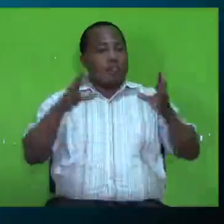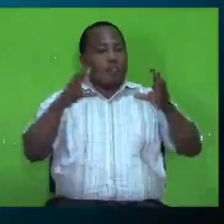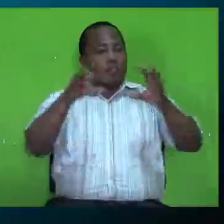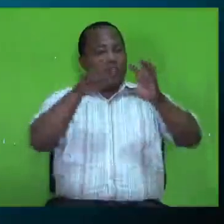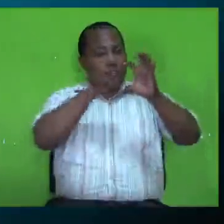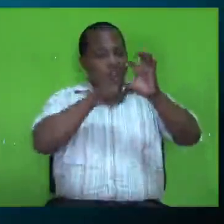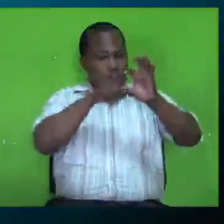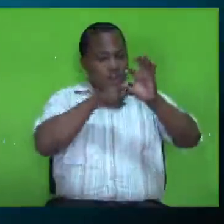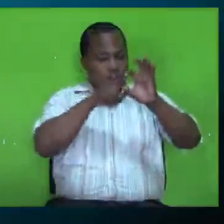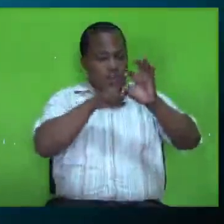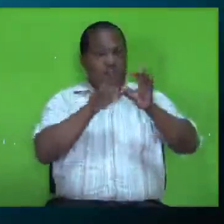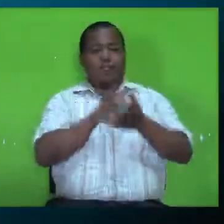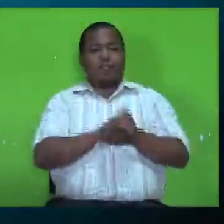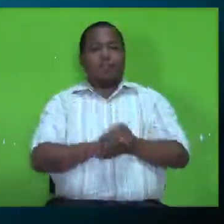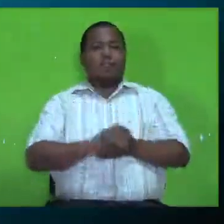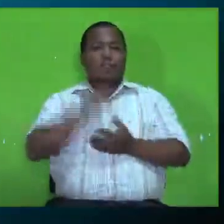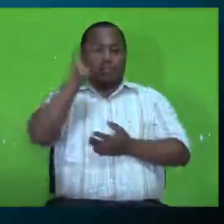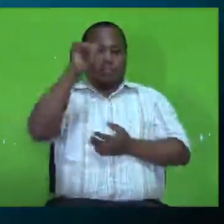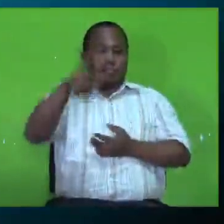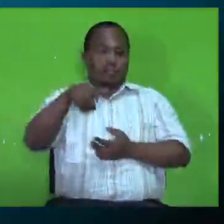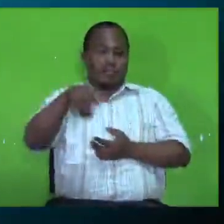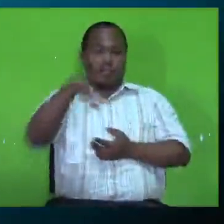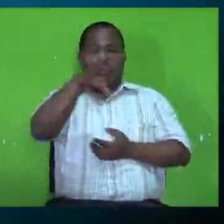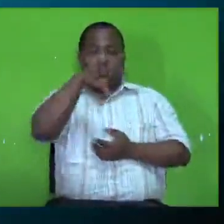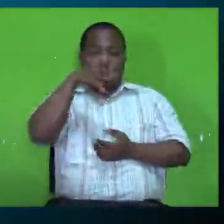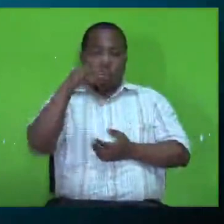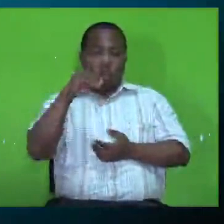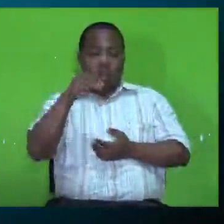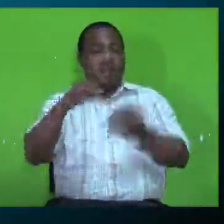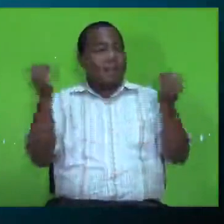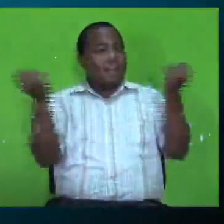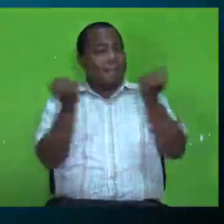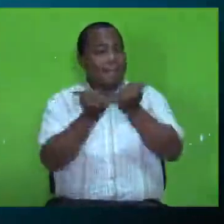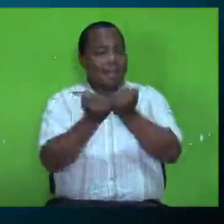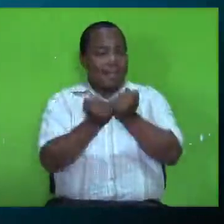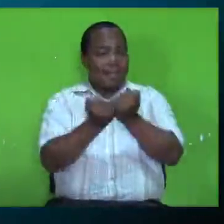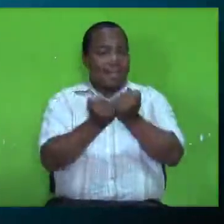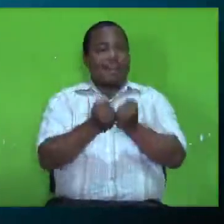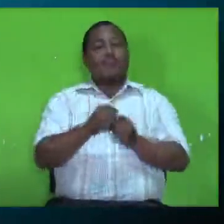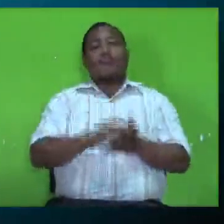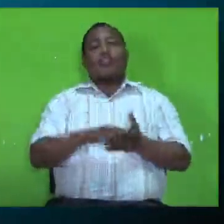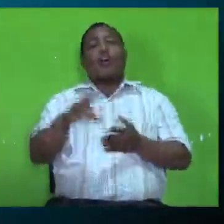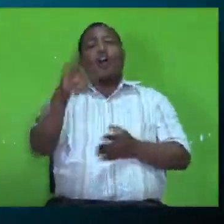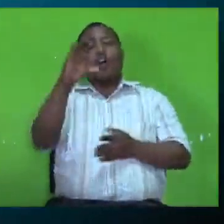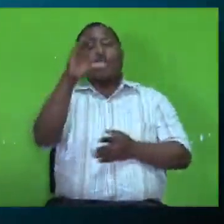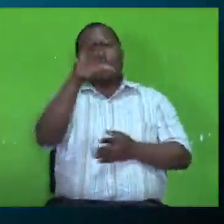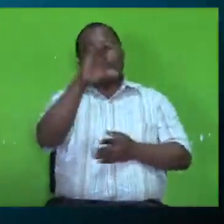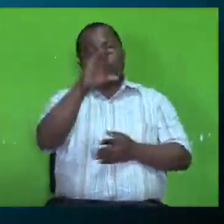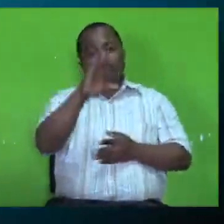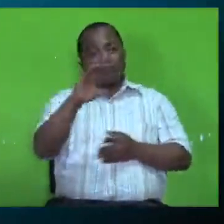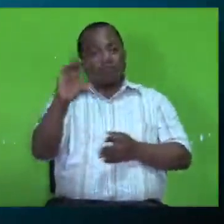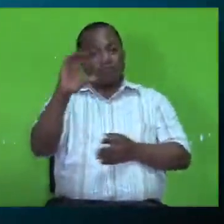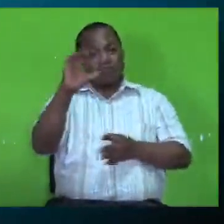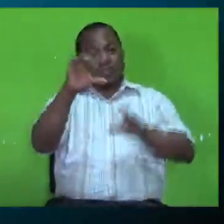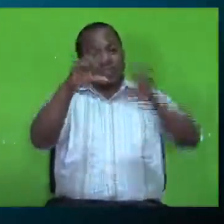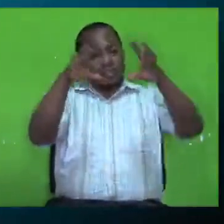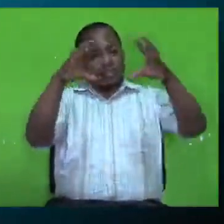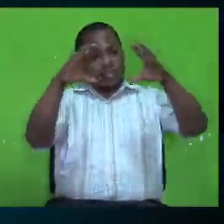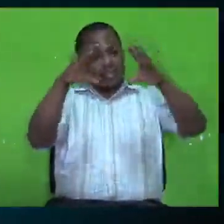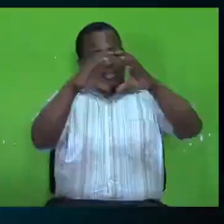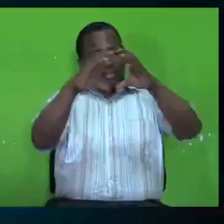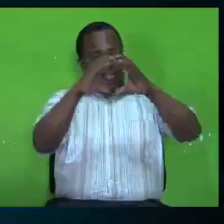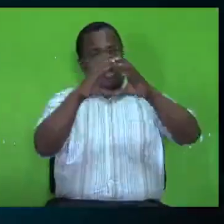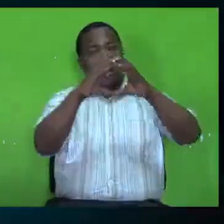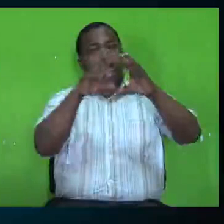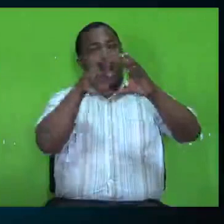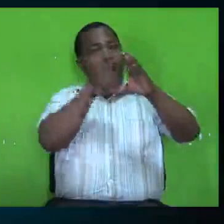dead cells, and they are all made up of cellulose and lignin.